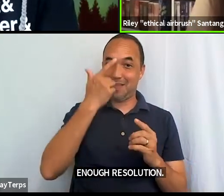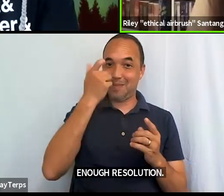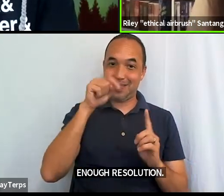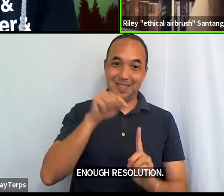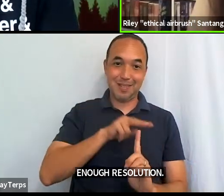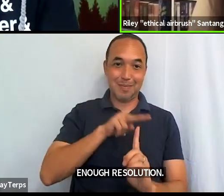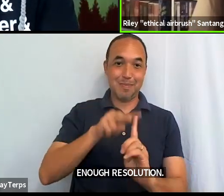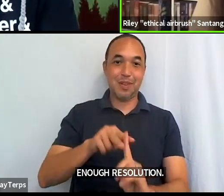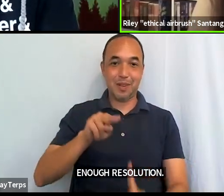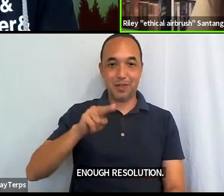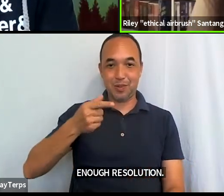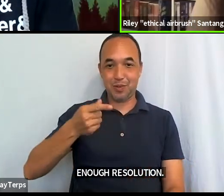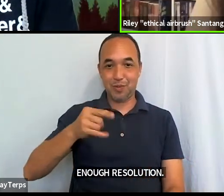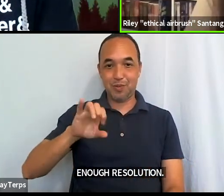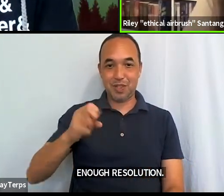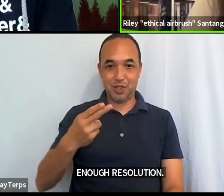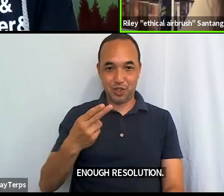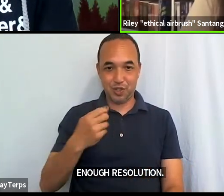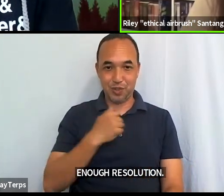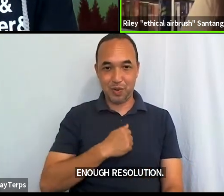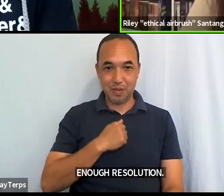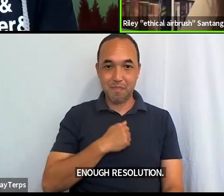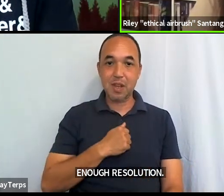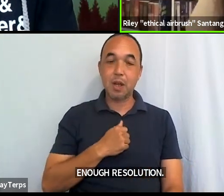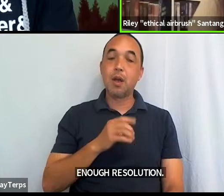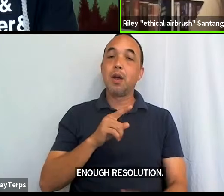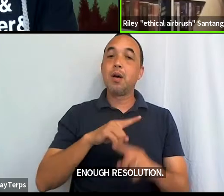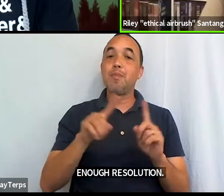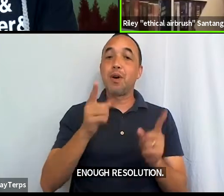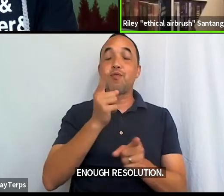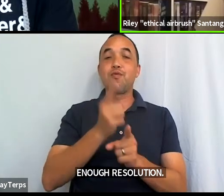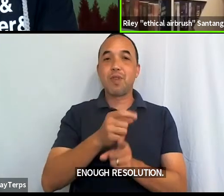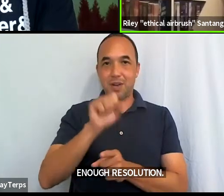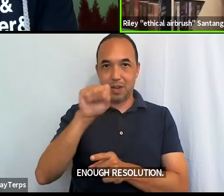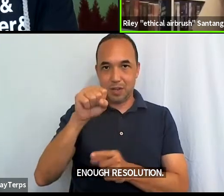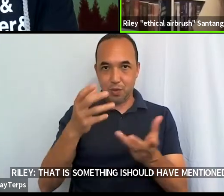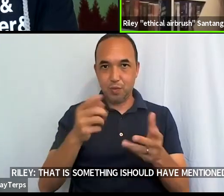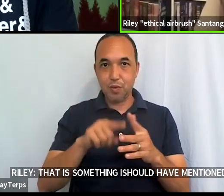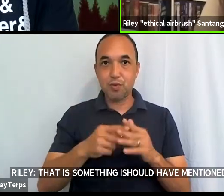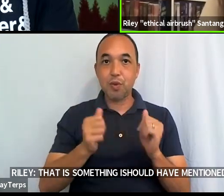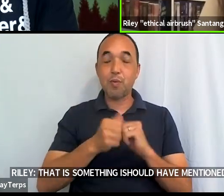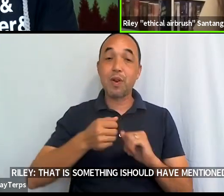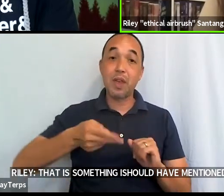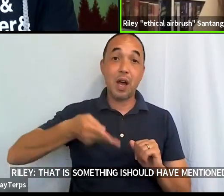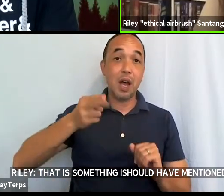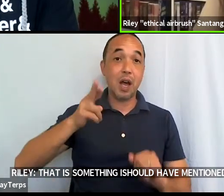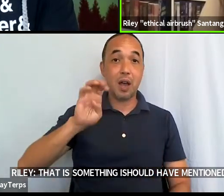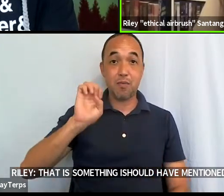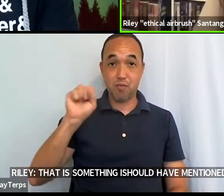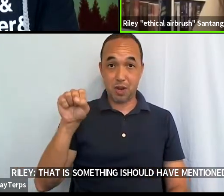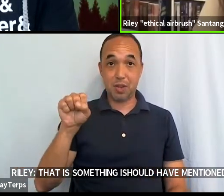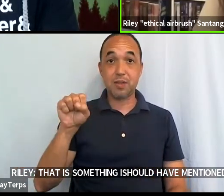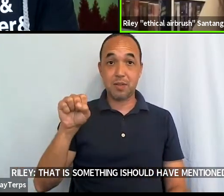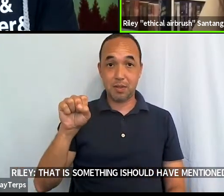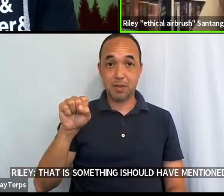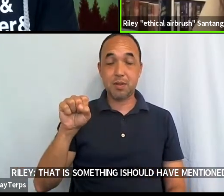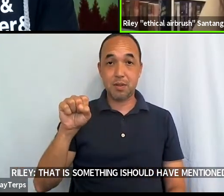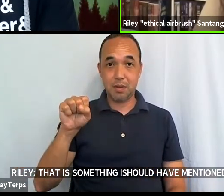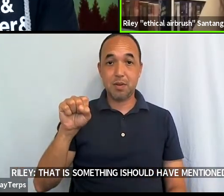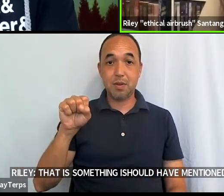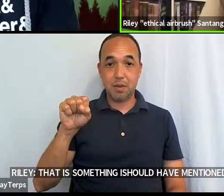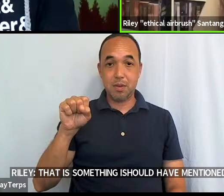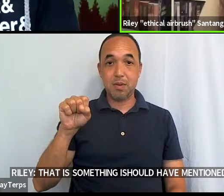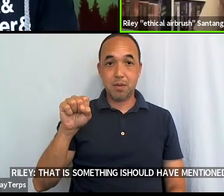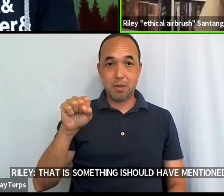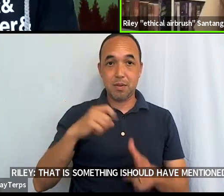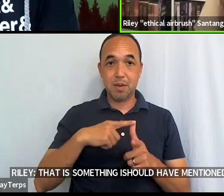to GISHers, and I apologize for that. But yes, you always want to try to start with the highest resolution possible, because then